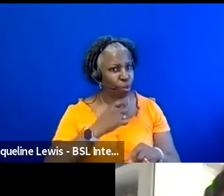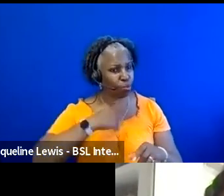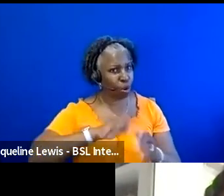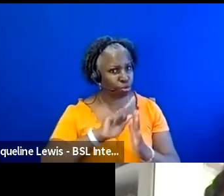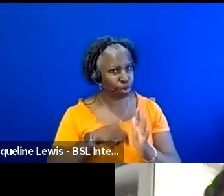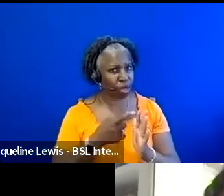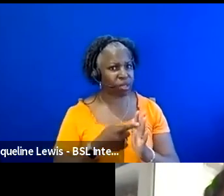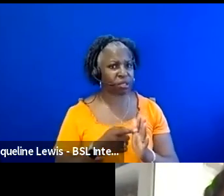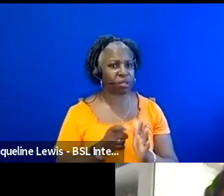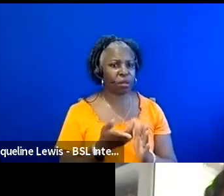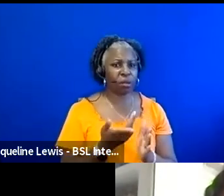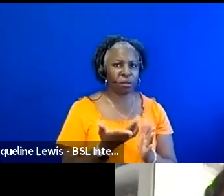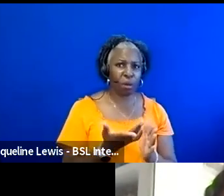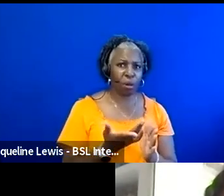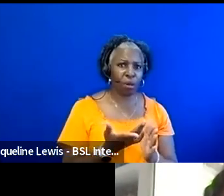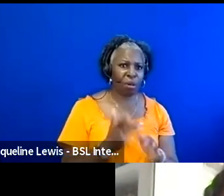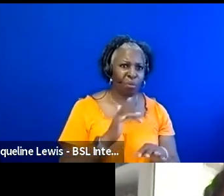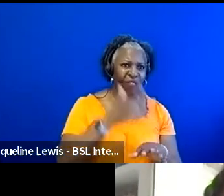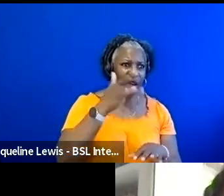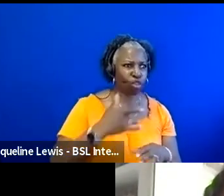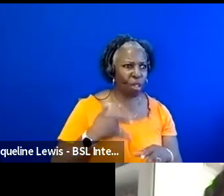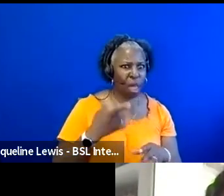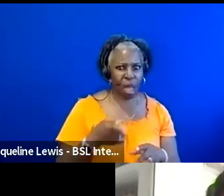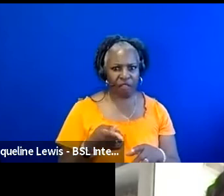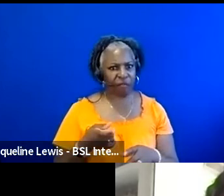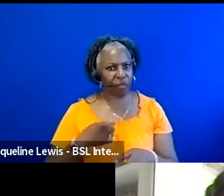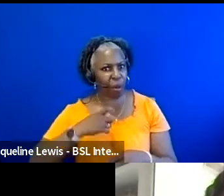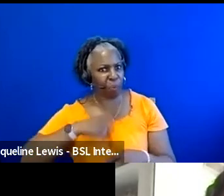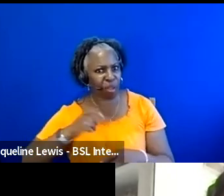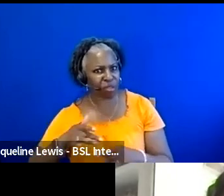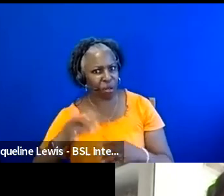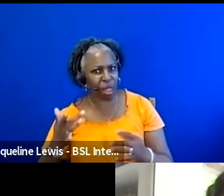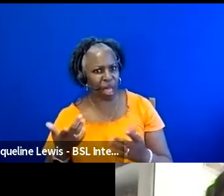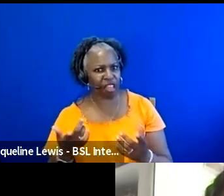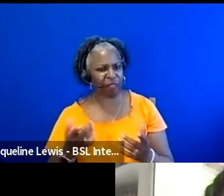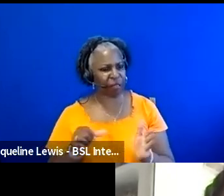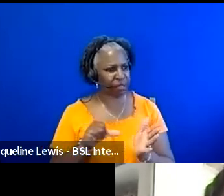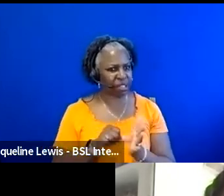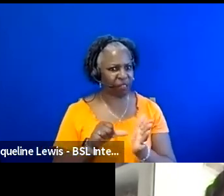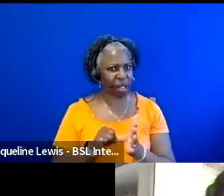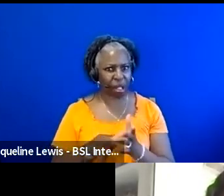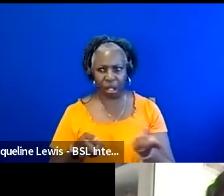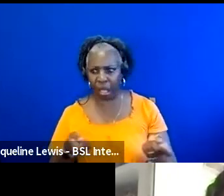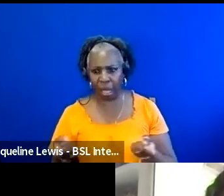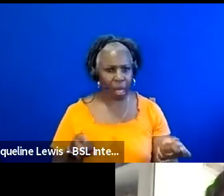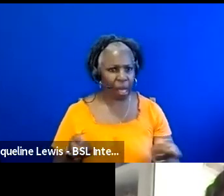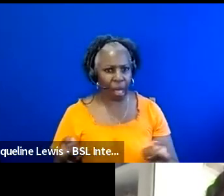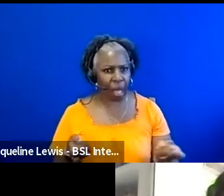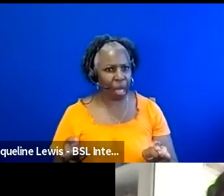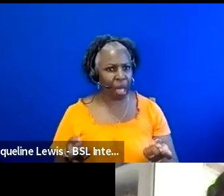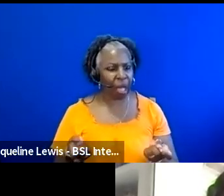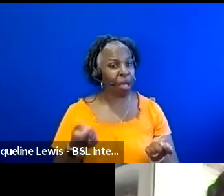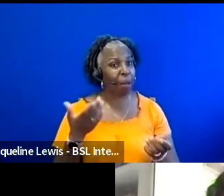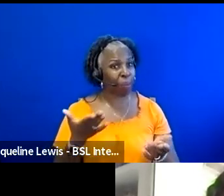your personal life and your professional life, and then ultimately having to leave Libya,